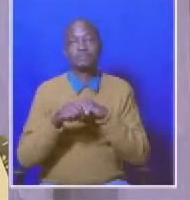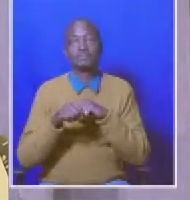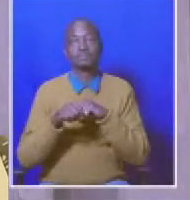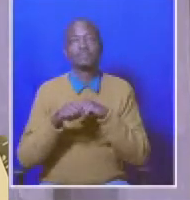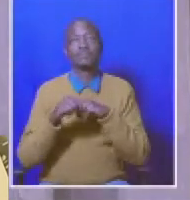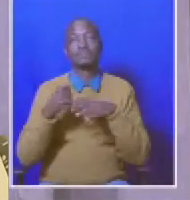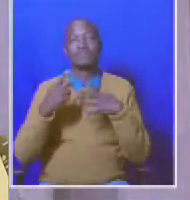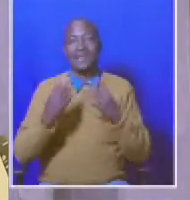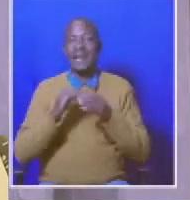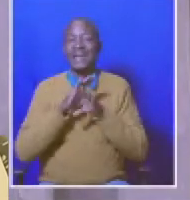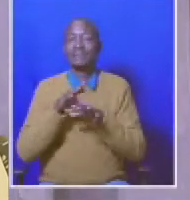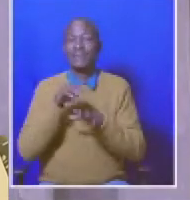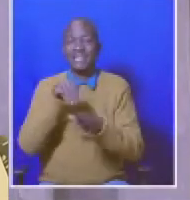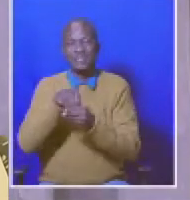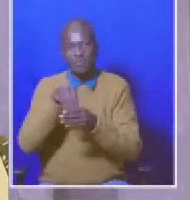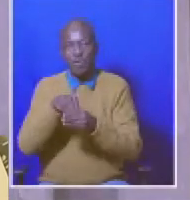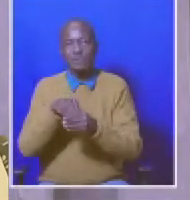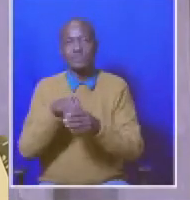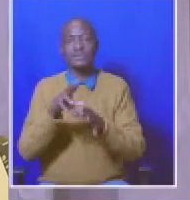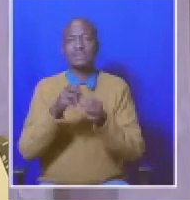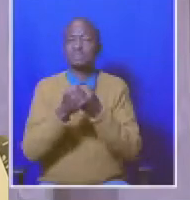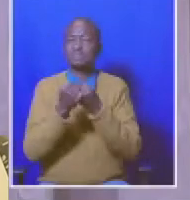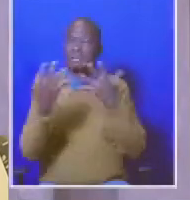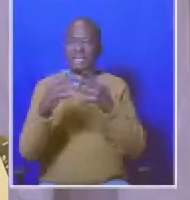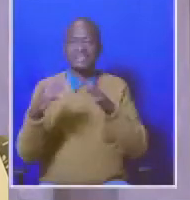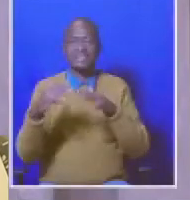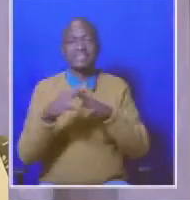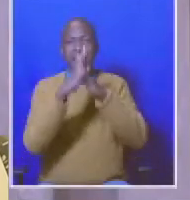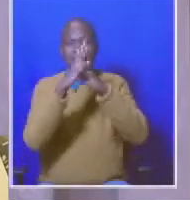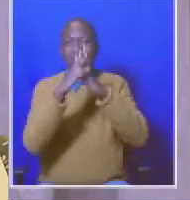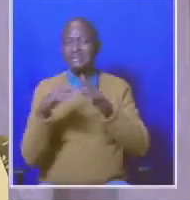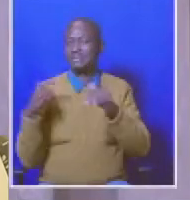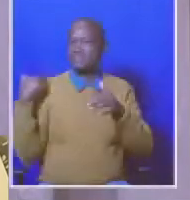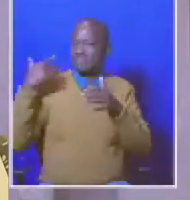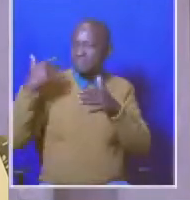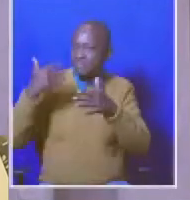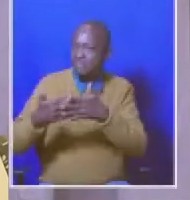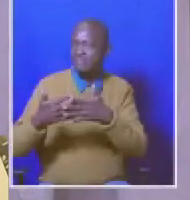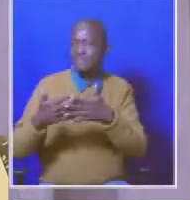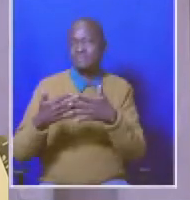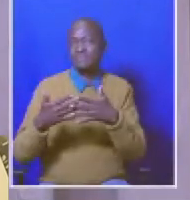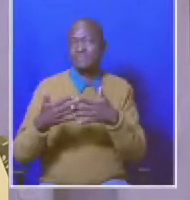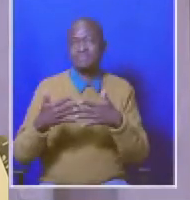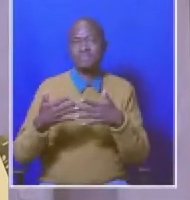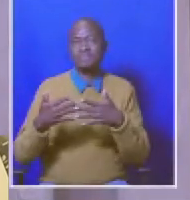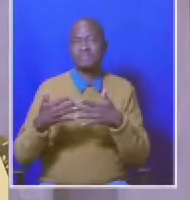I have participated in many summits in the past, and